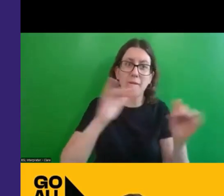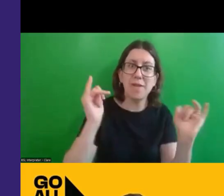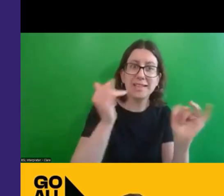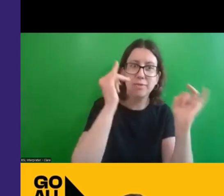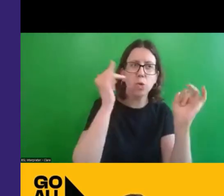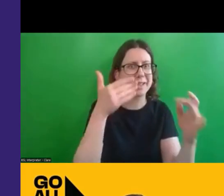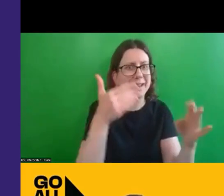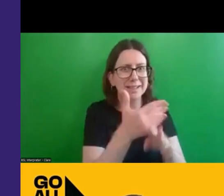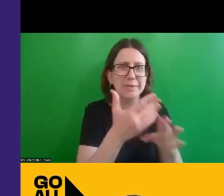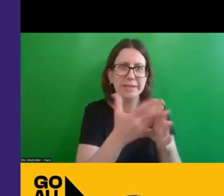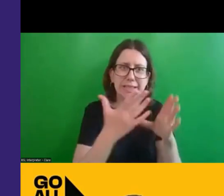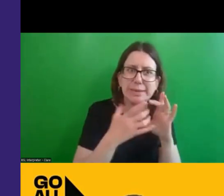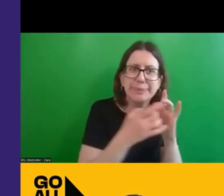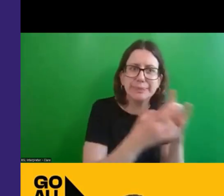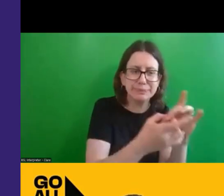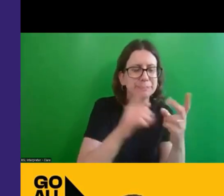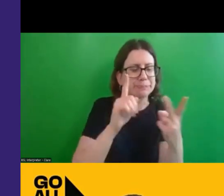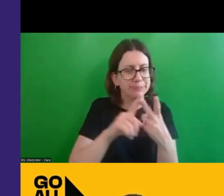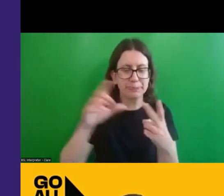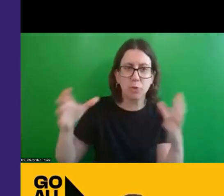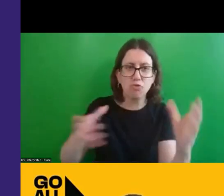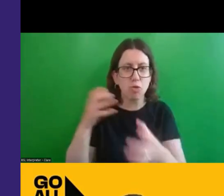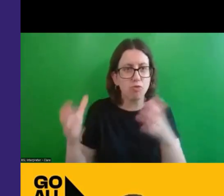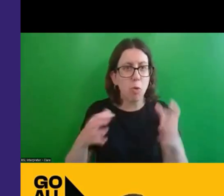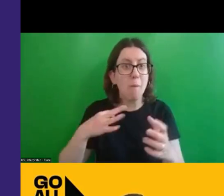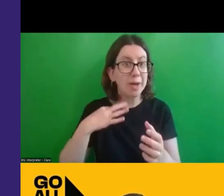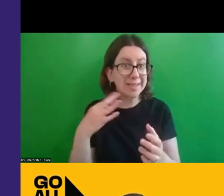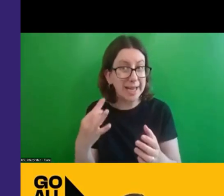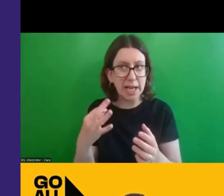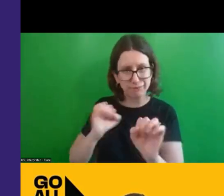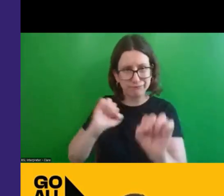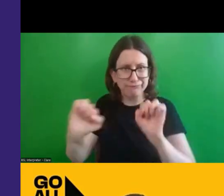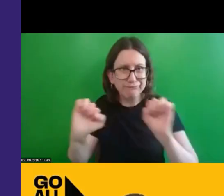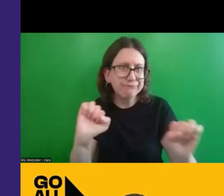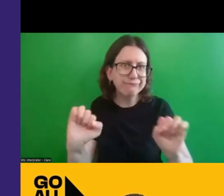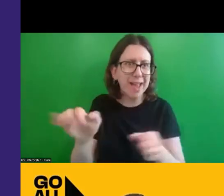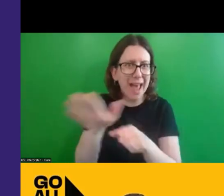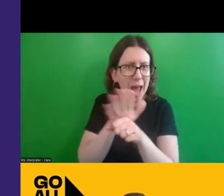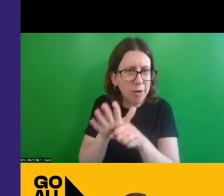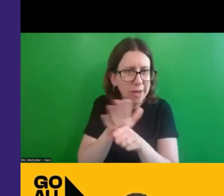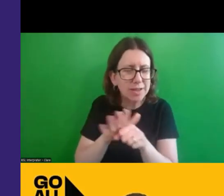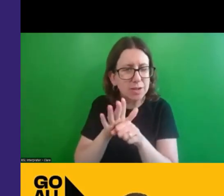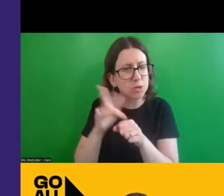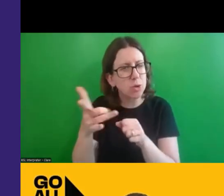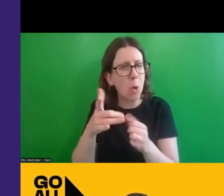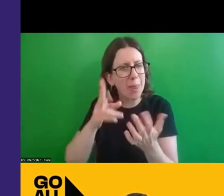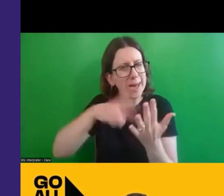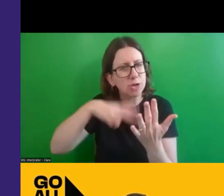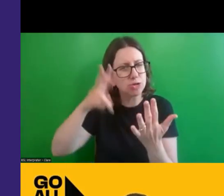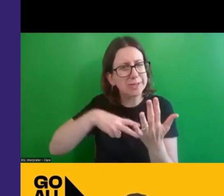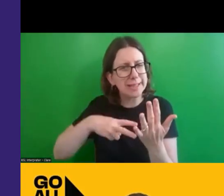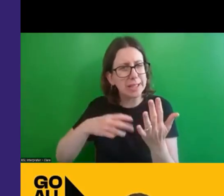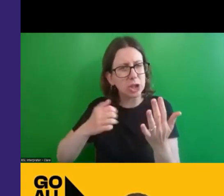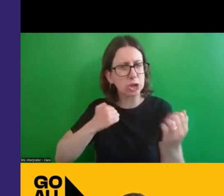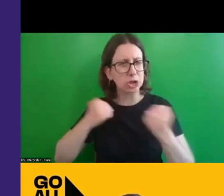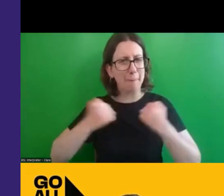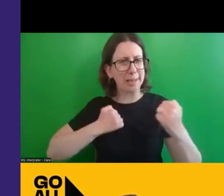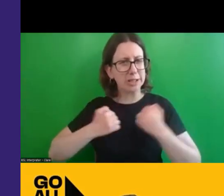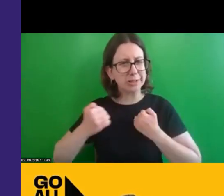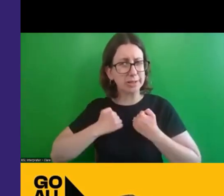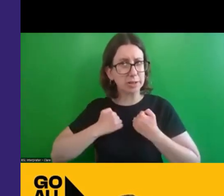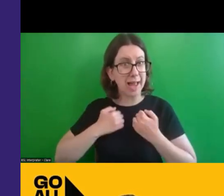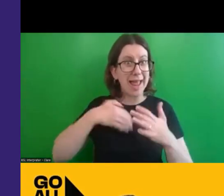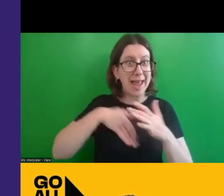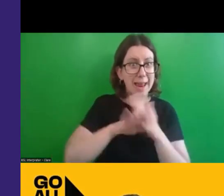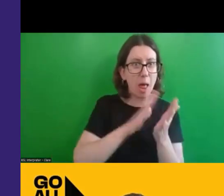activities, recruiting volunteers in their own areas. So those literacy champions I mentioned are not just in hubs, but